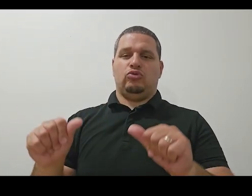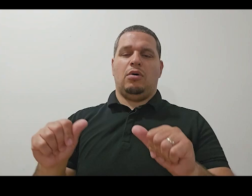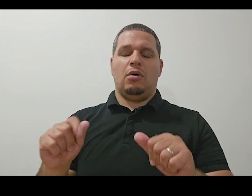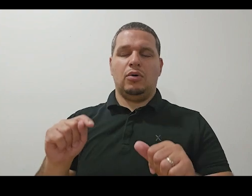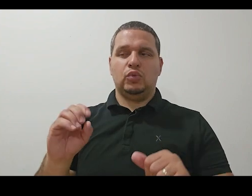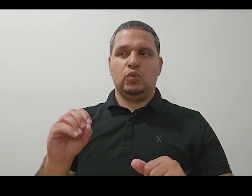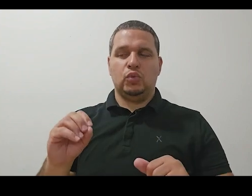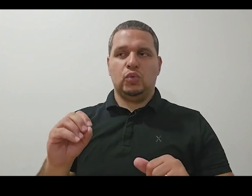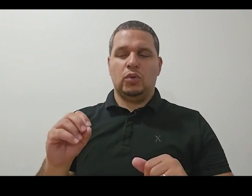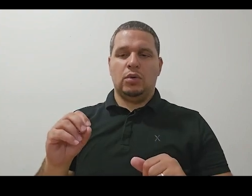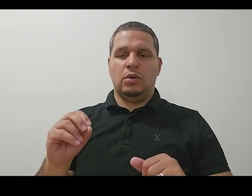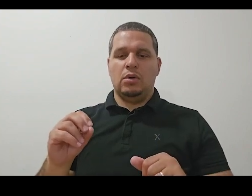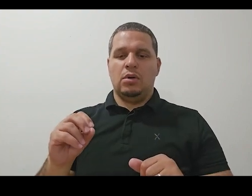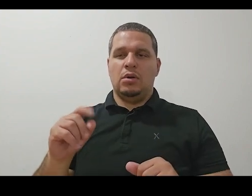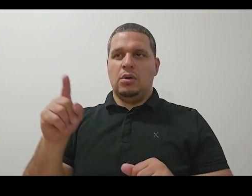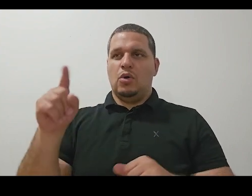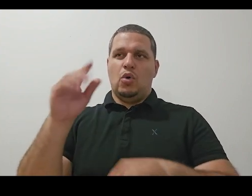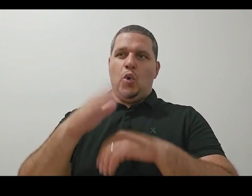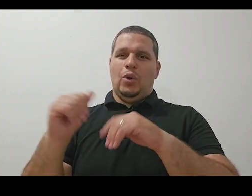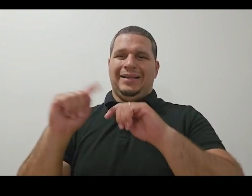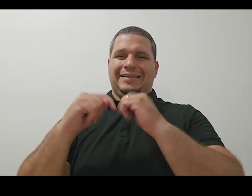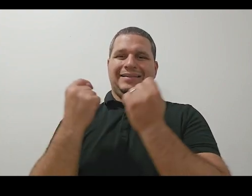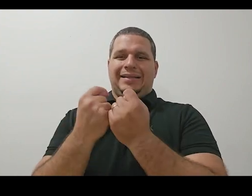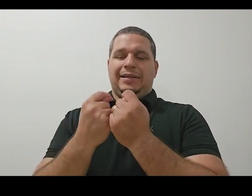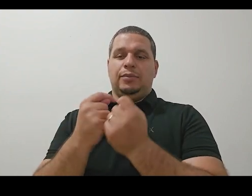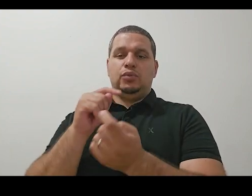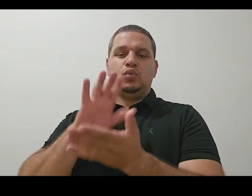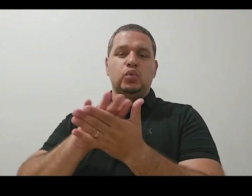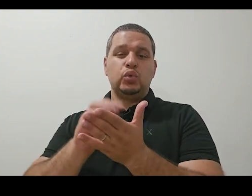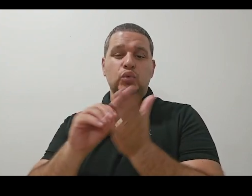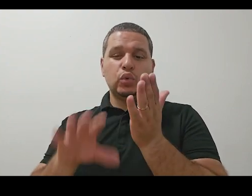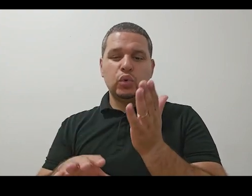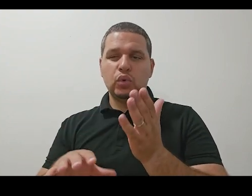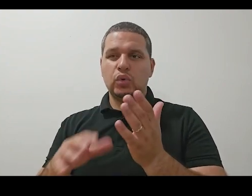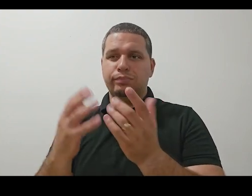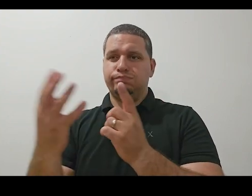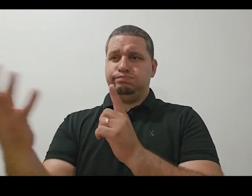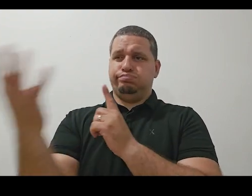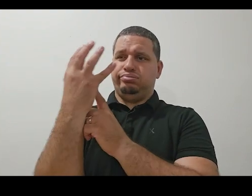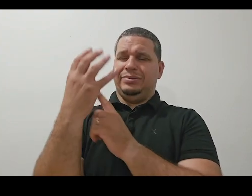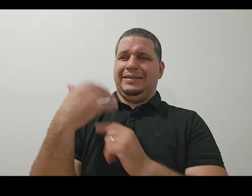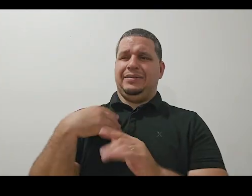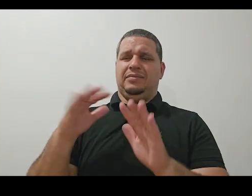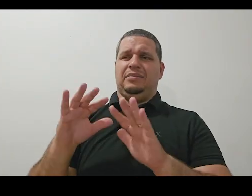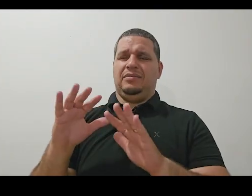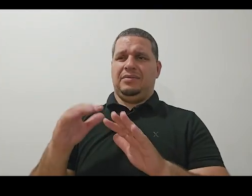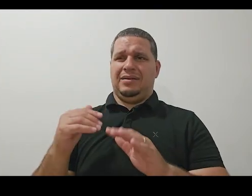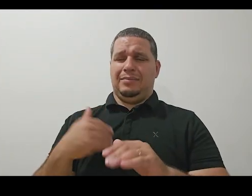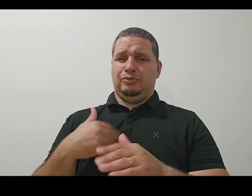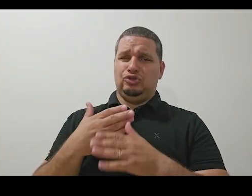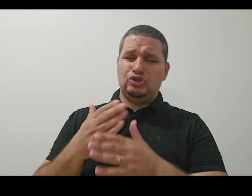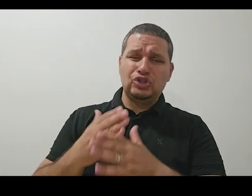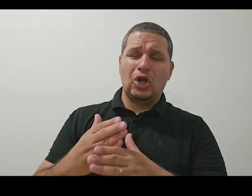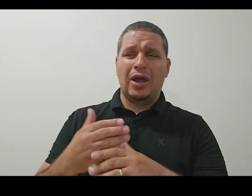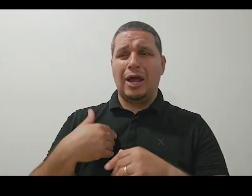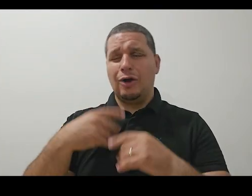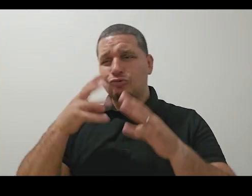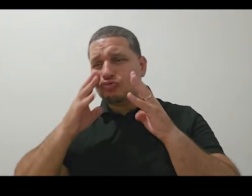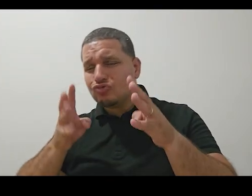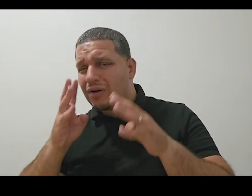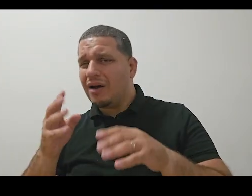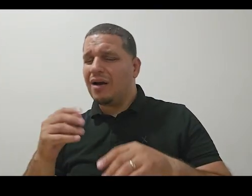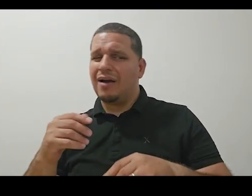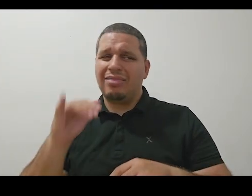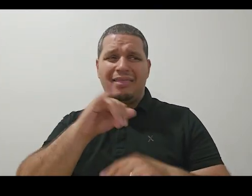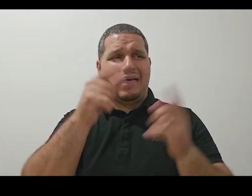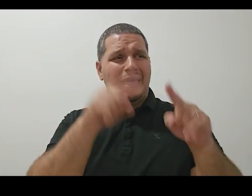to, but he brought in a whole team of like school students, and I'm saying, sharing and crying and